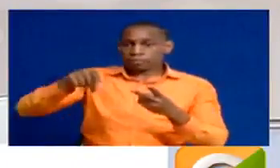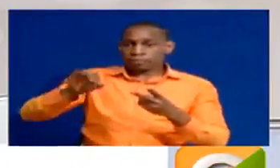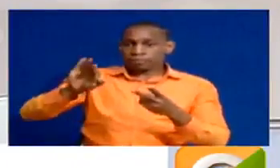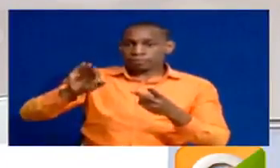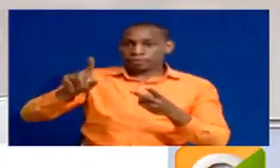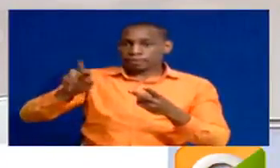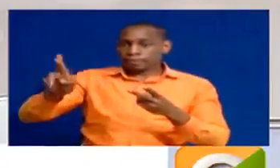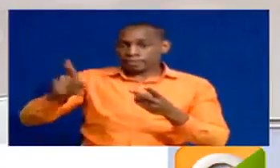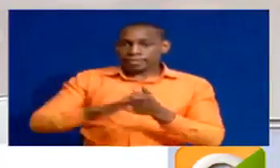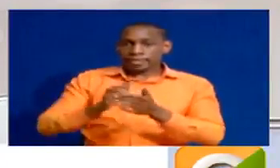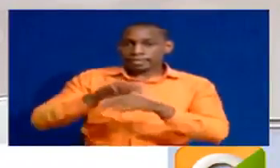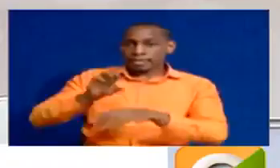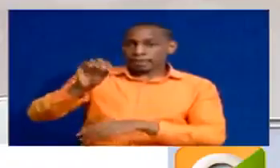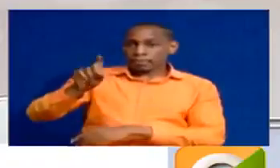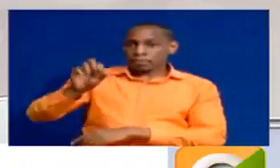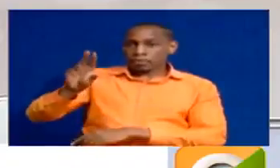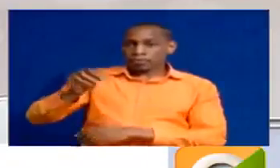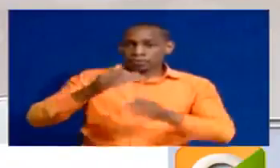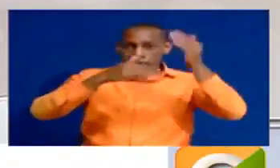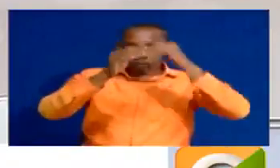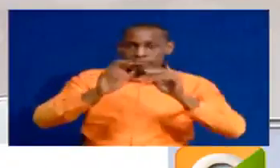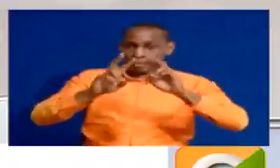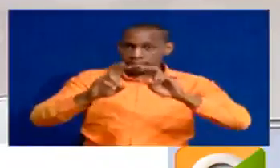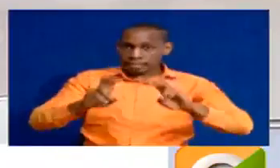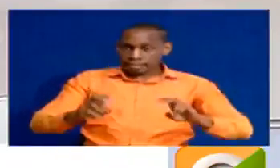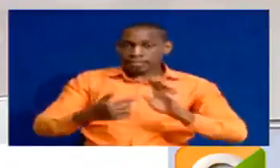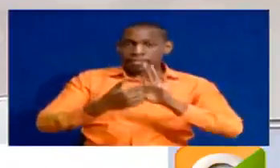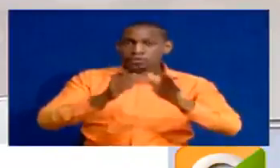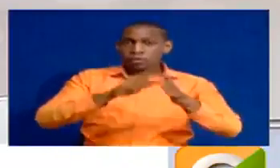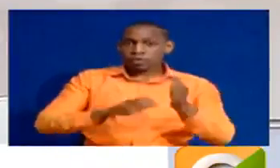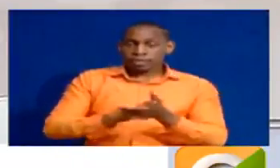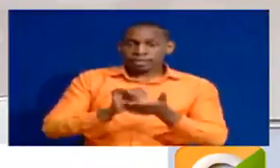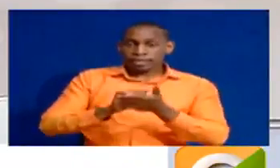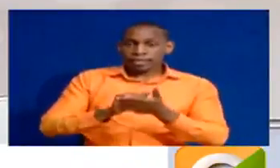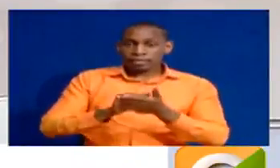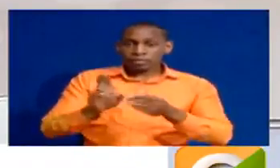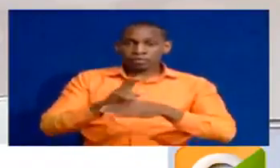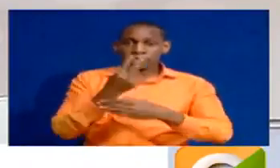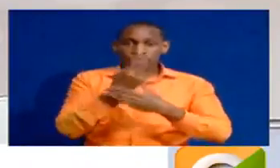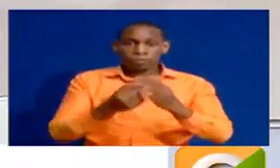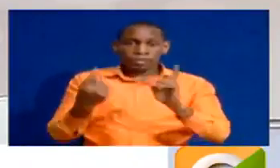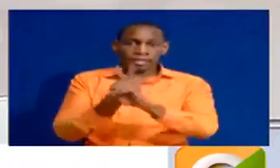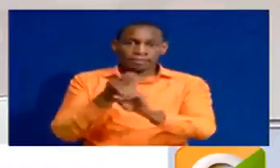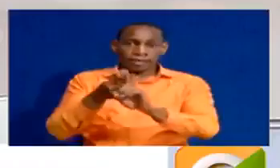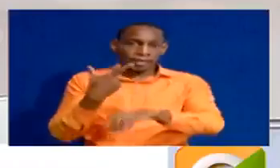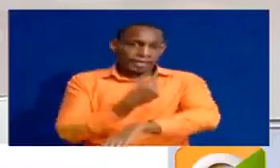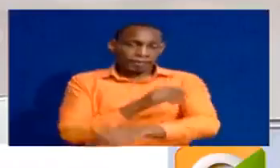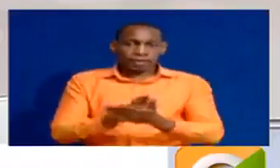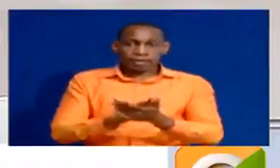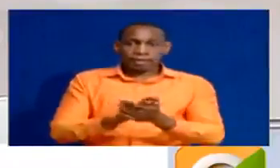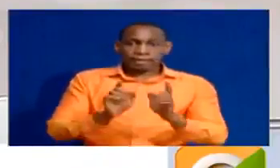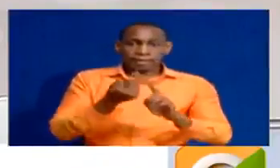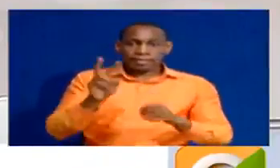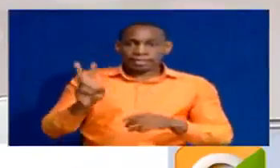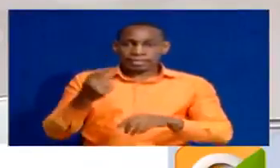Pfizer vaccine after Oxford University-driven research indicated that receiving the two different shots as first